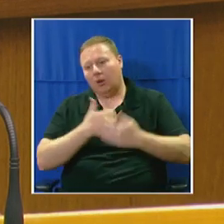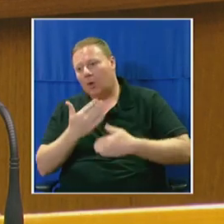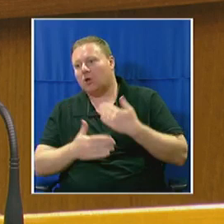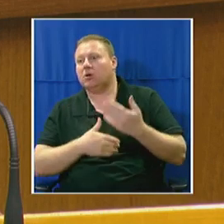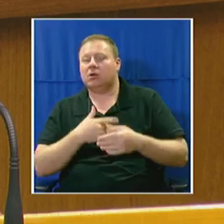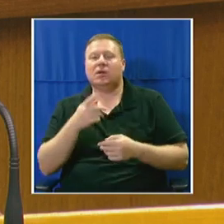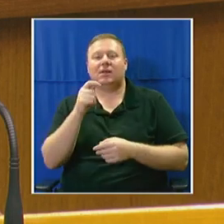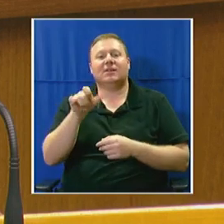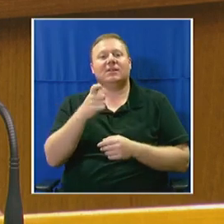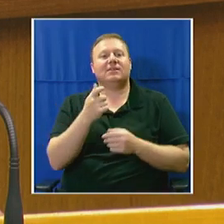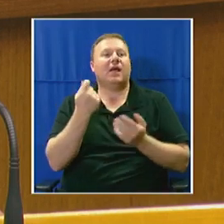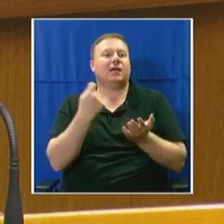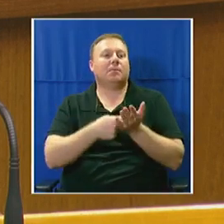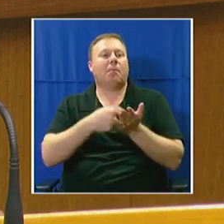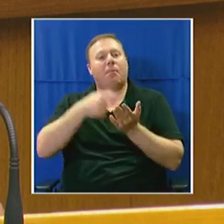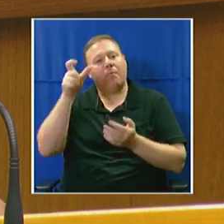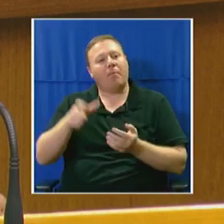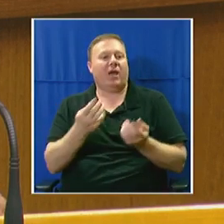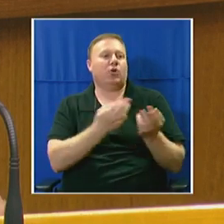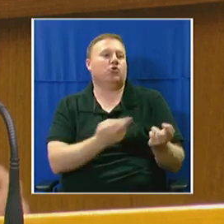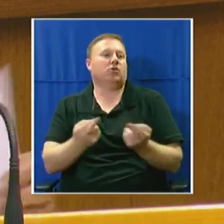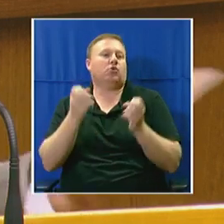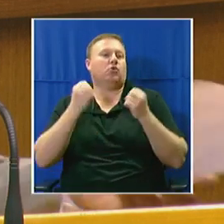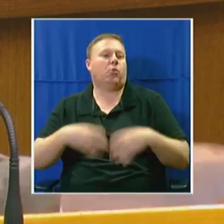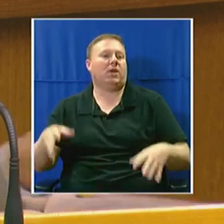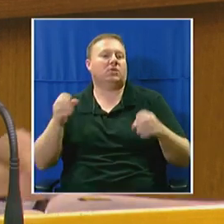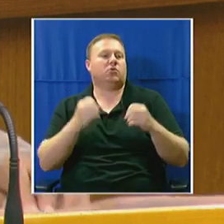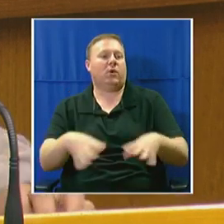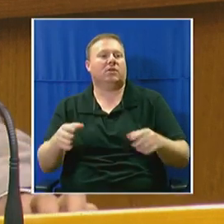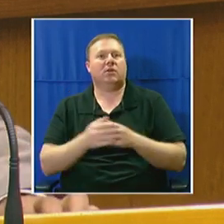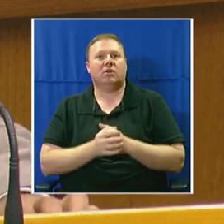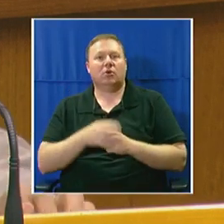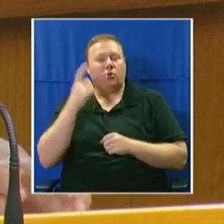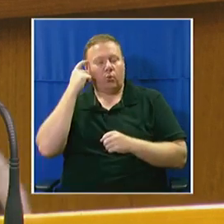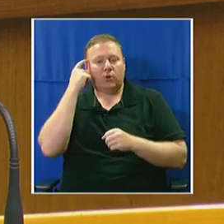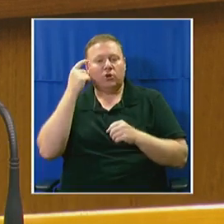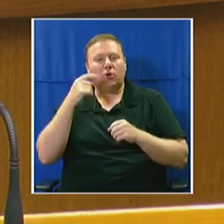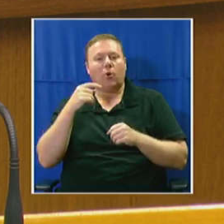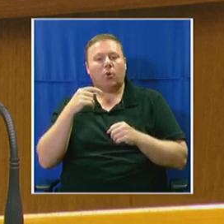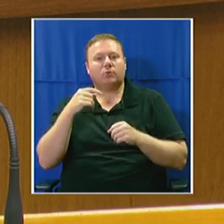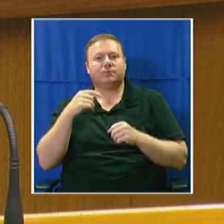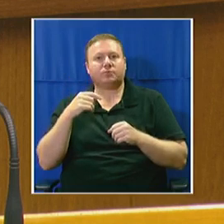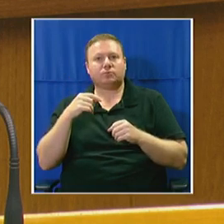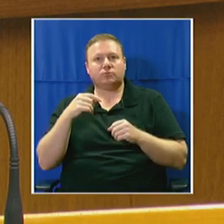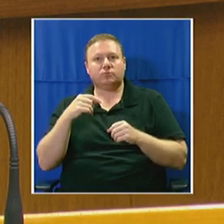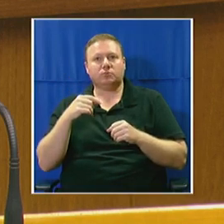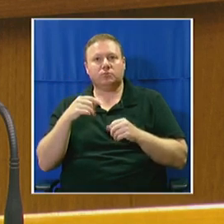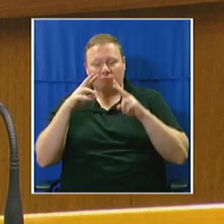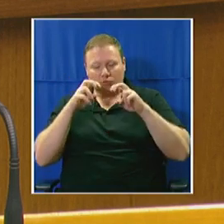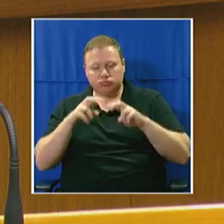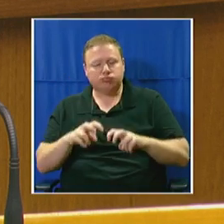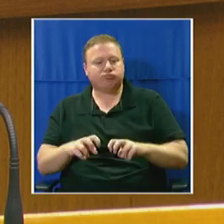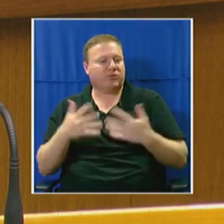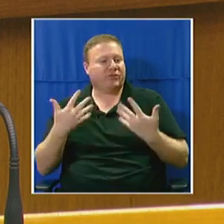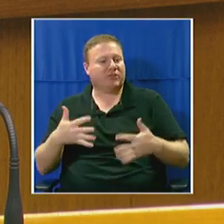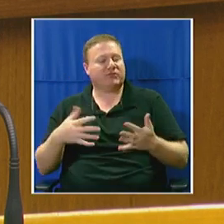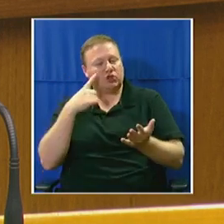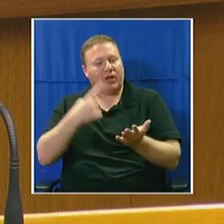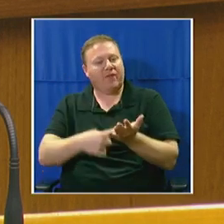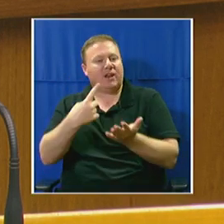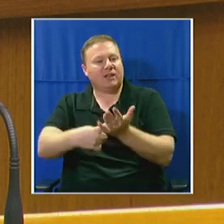behind democracy and and then what they do is is they go repeatedly I want to defend this and take the matters to